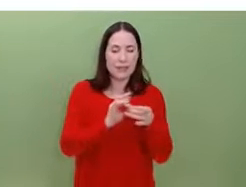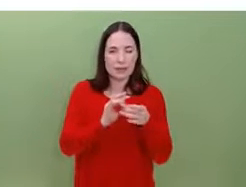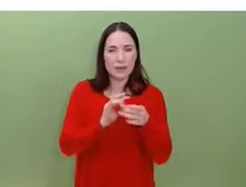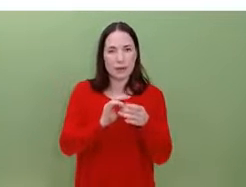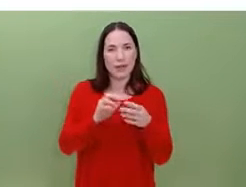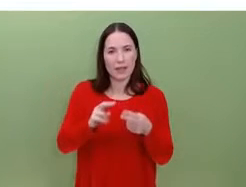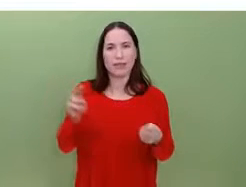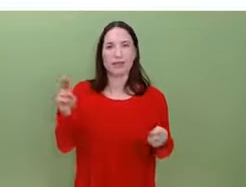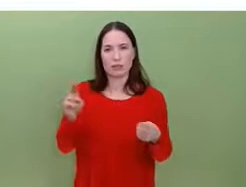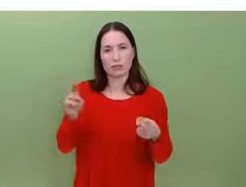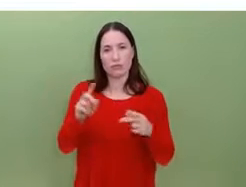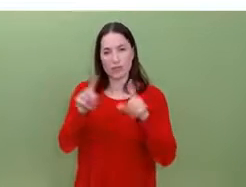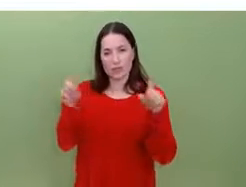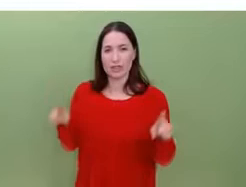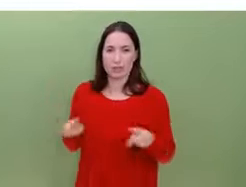the pandemic.